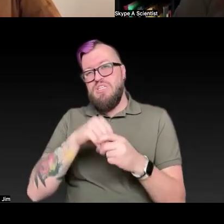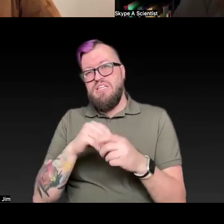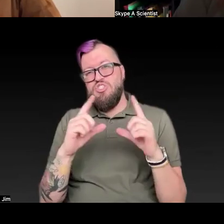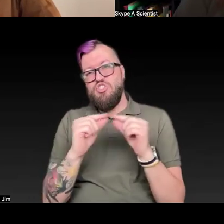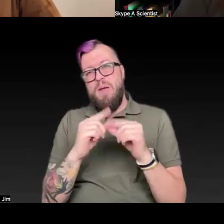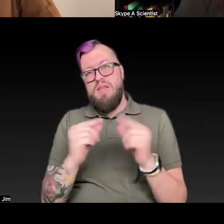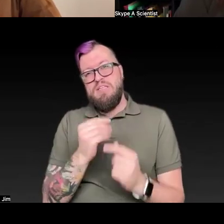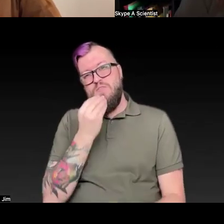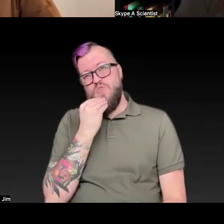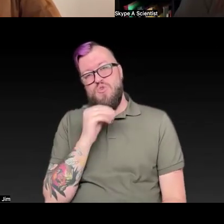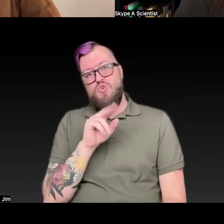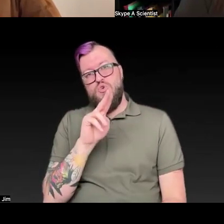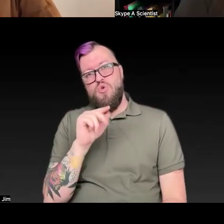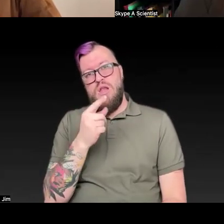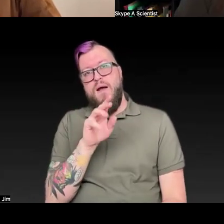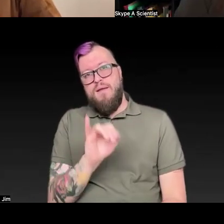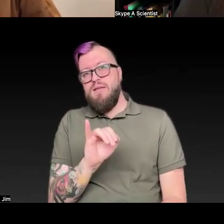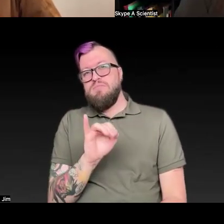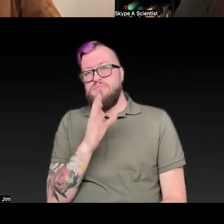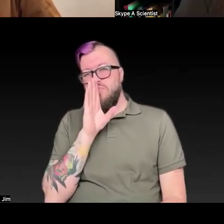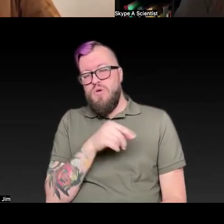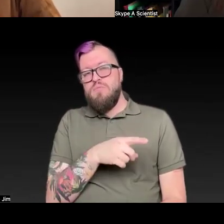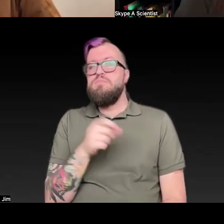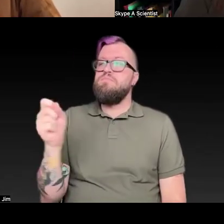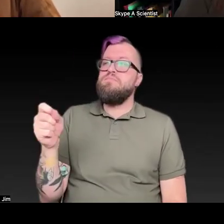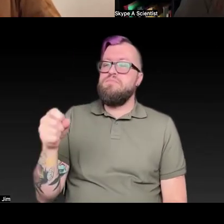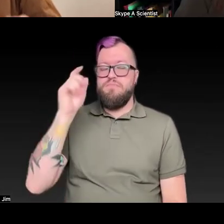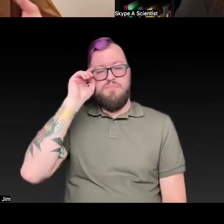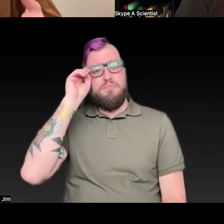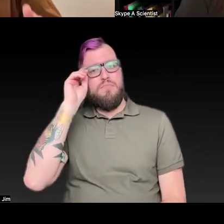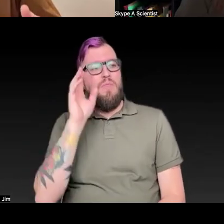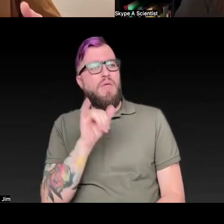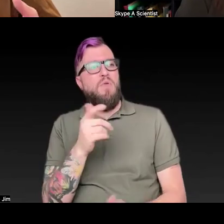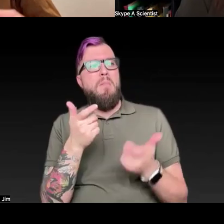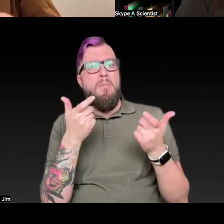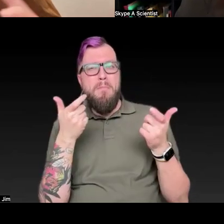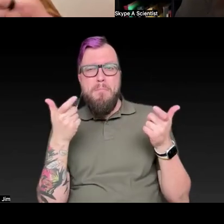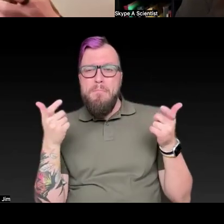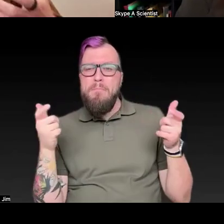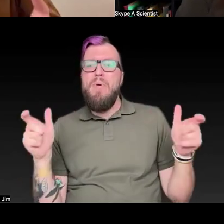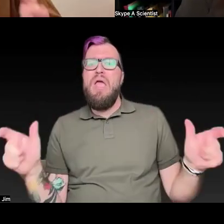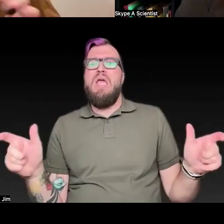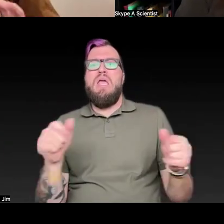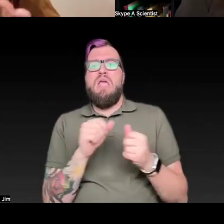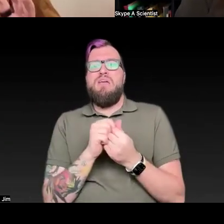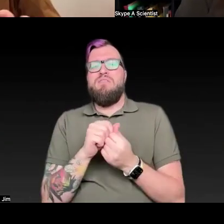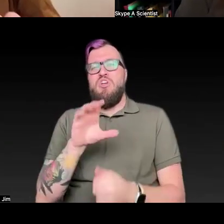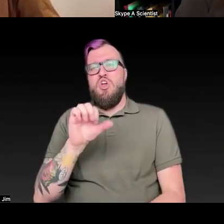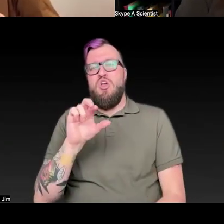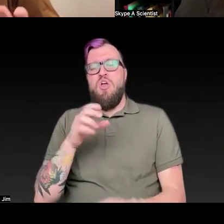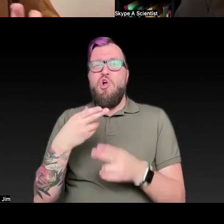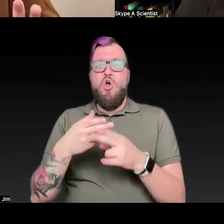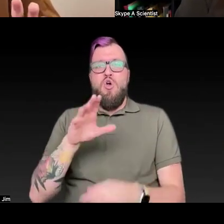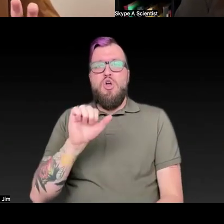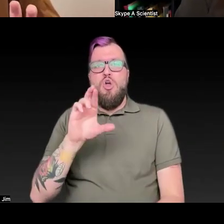Yeah. and they often have a really big carbon footprint because very often an eel that you